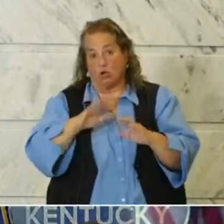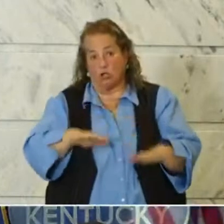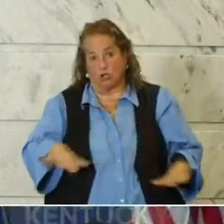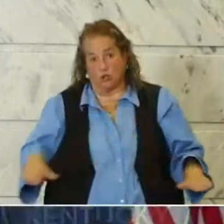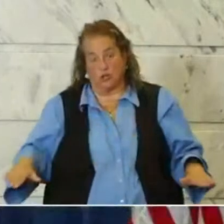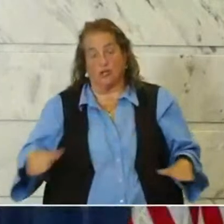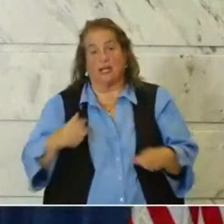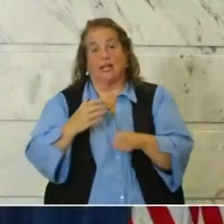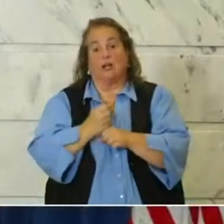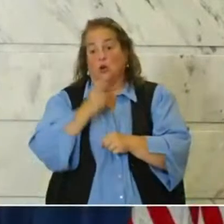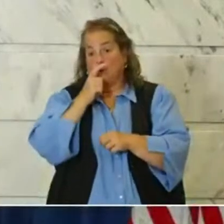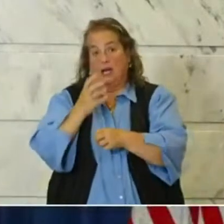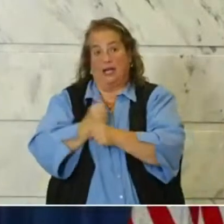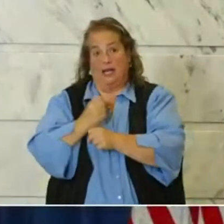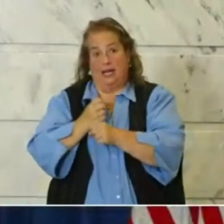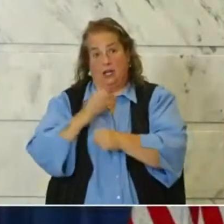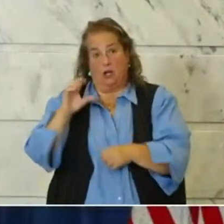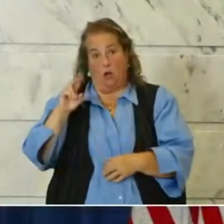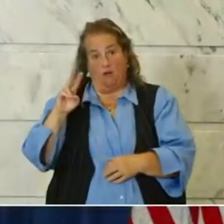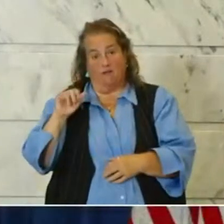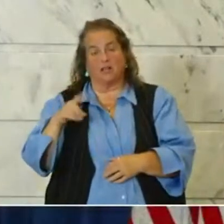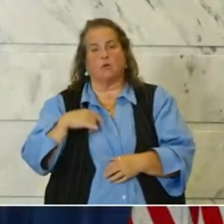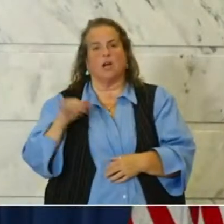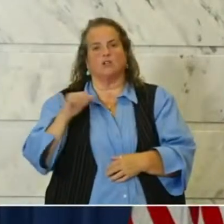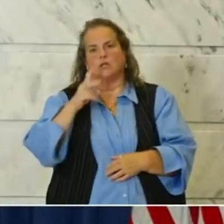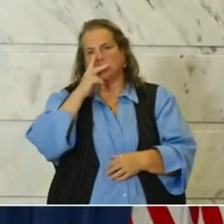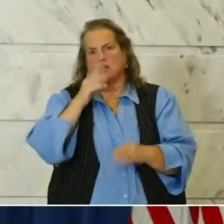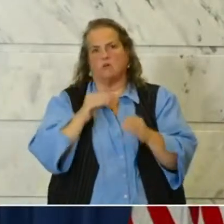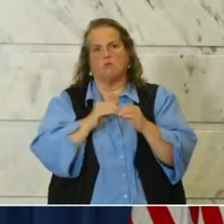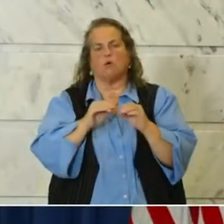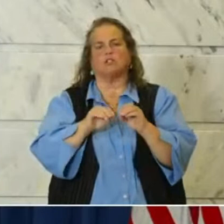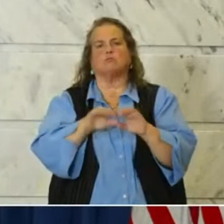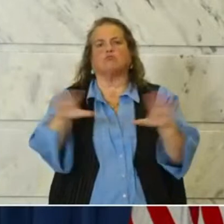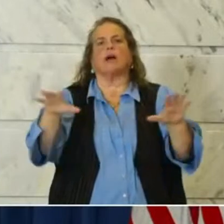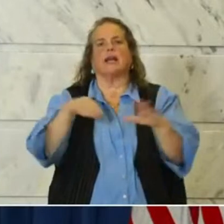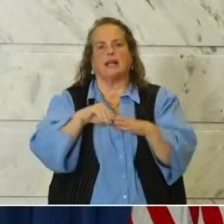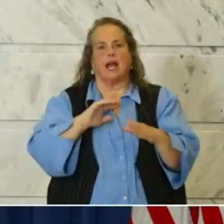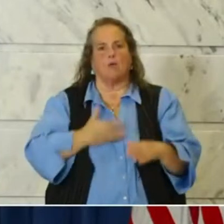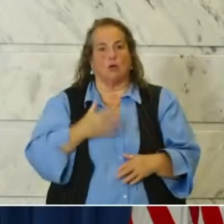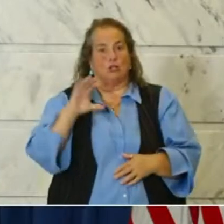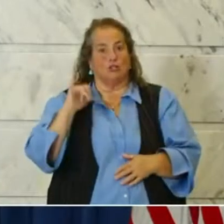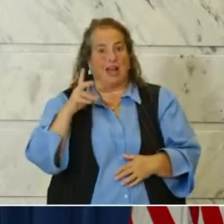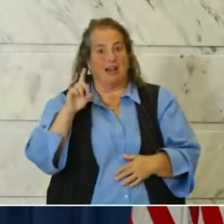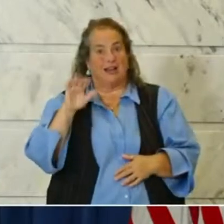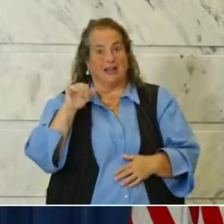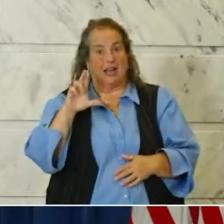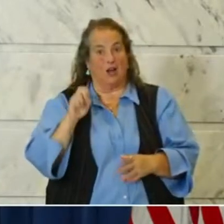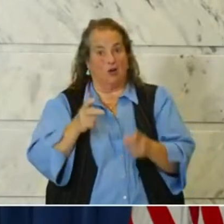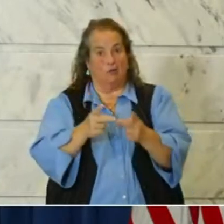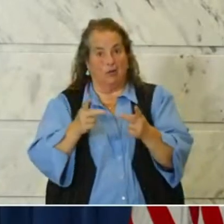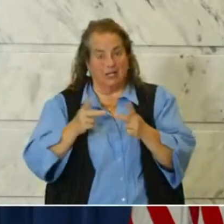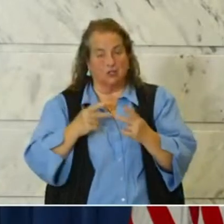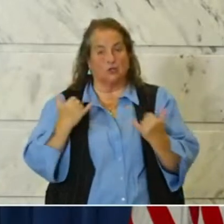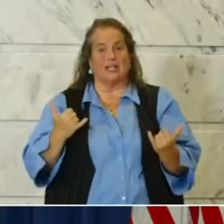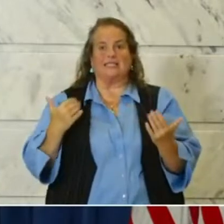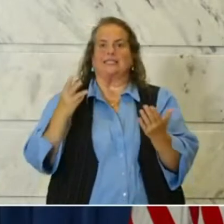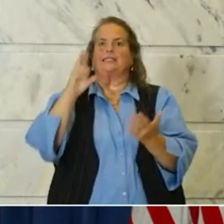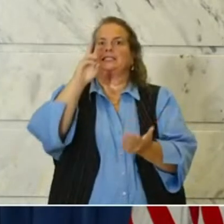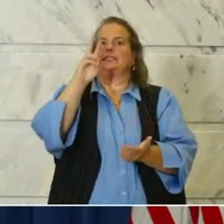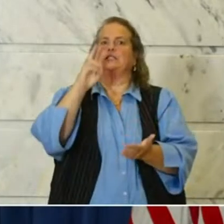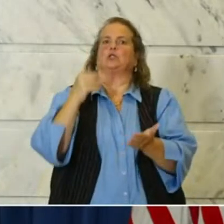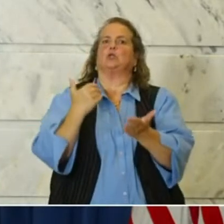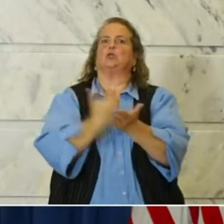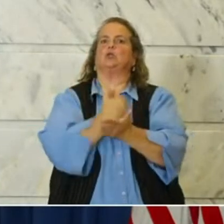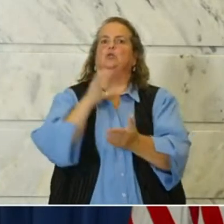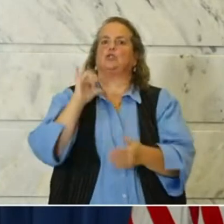getting COVID, we're also seeing more of a spread in our child care facilities. Today, we got 6 new facilities that have